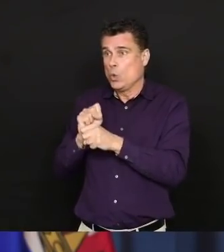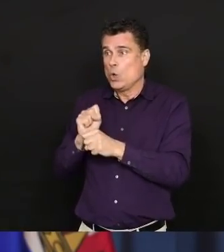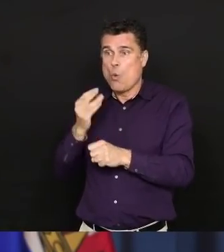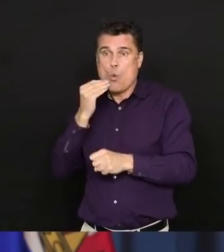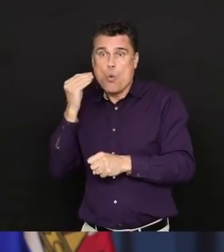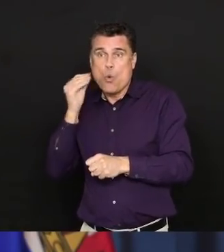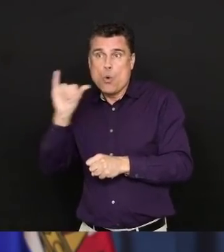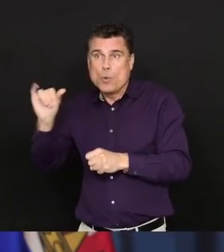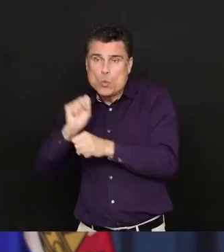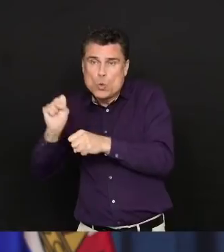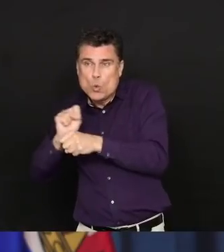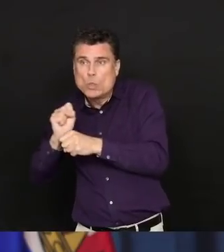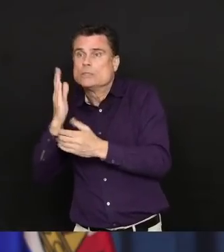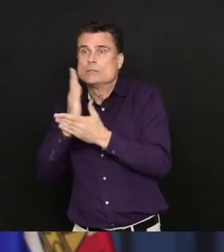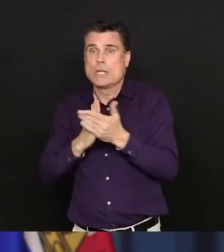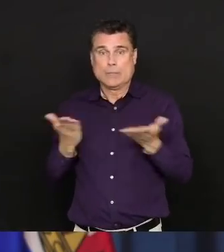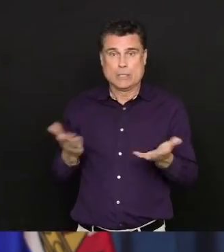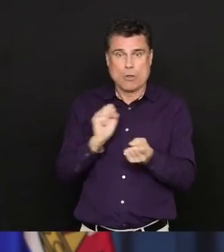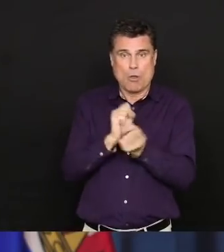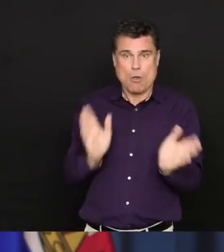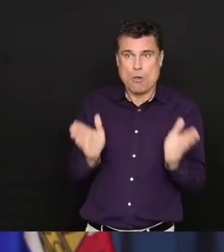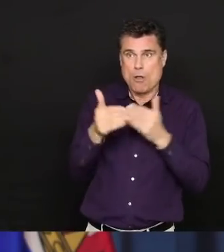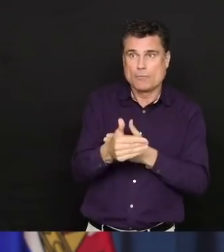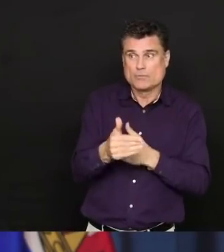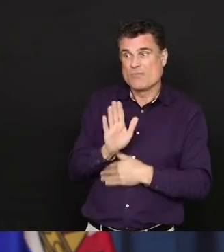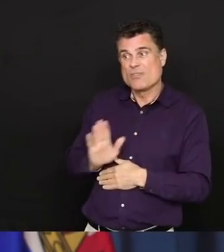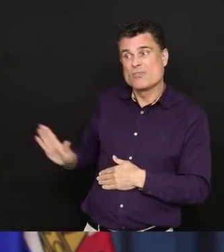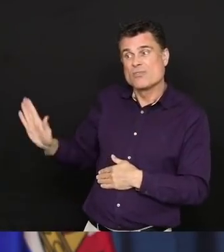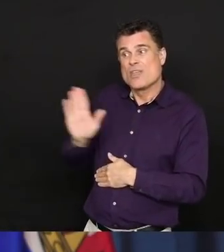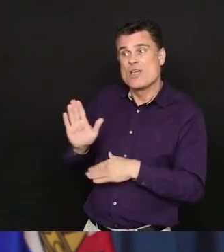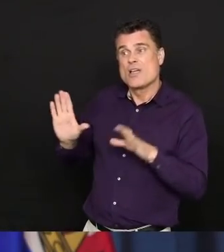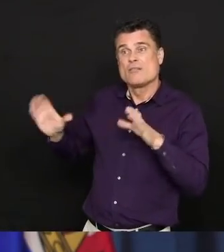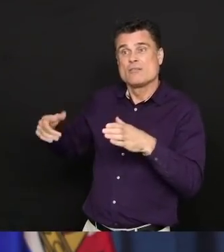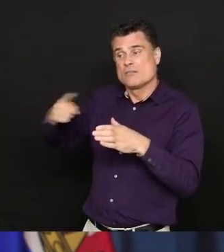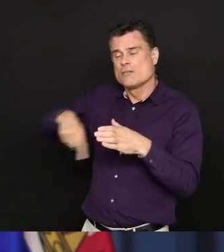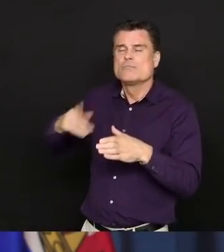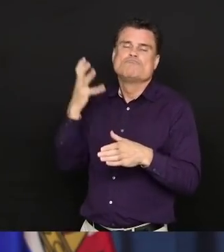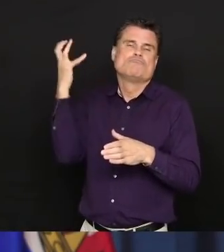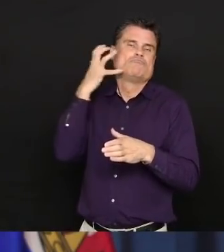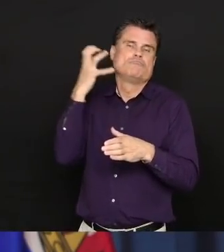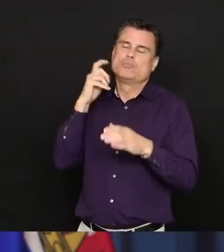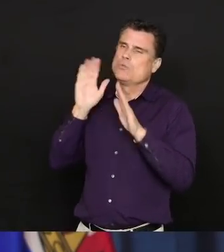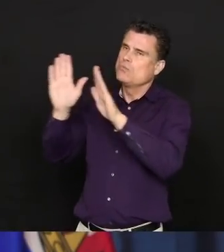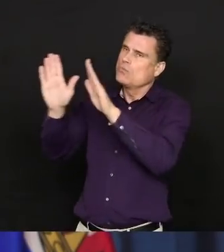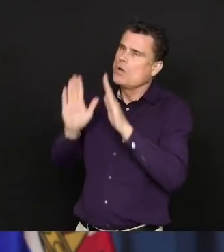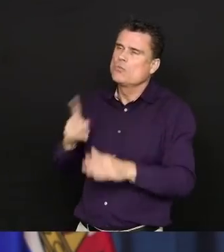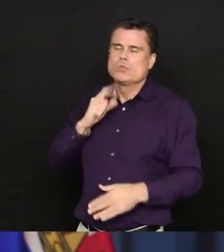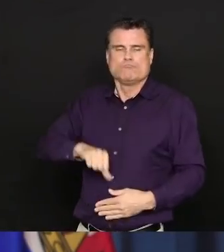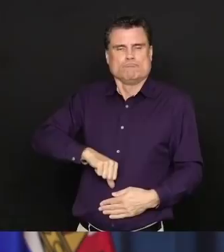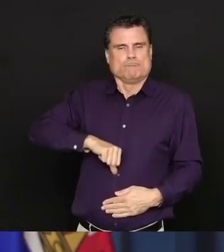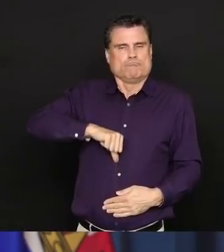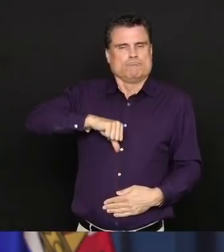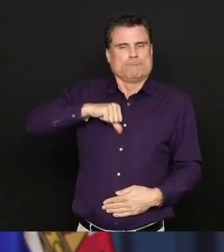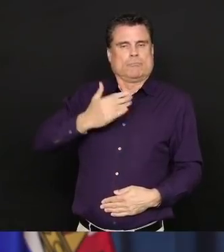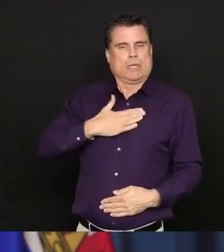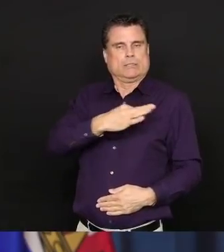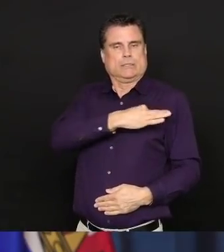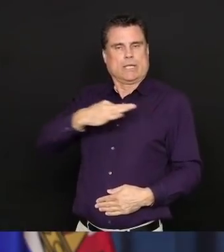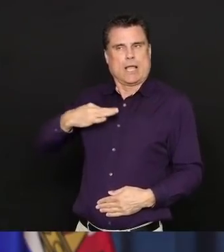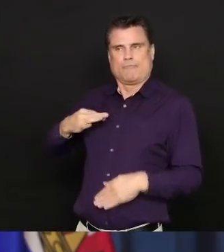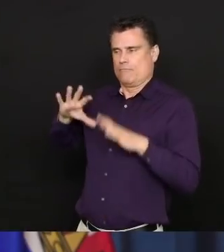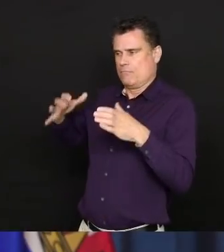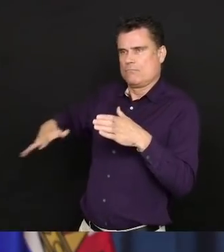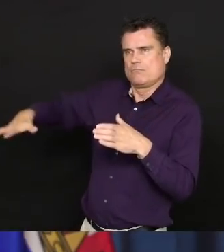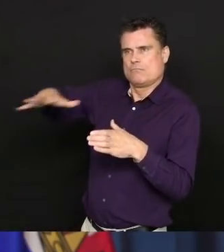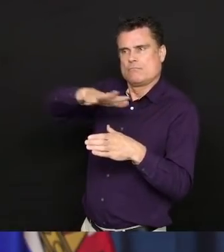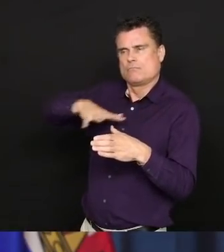but are doing exemplary and extraordinary work. I'm very proud of them. I think they're an exceptional group of people. They